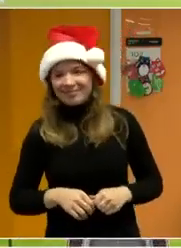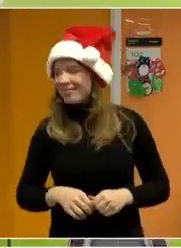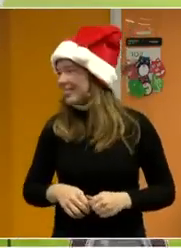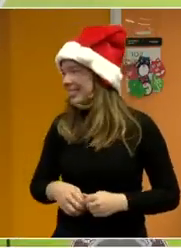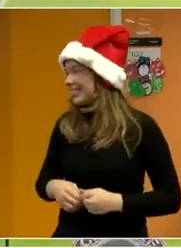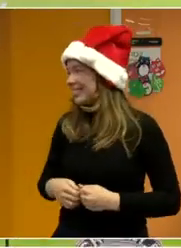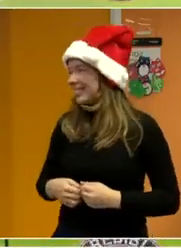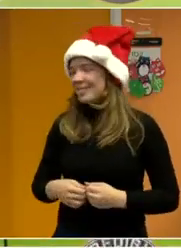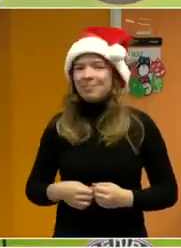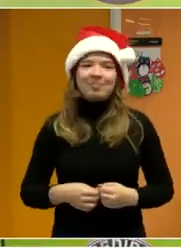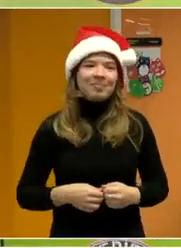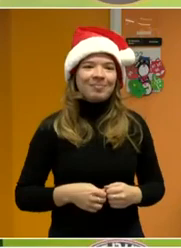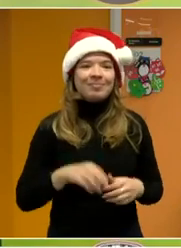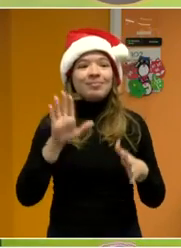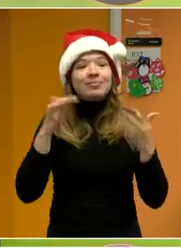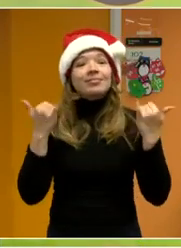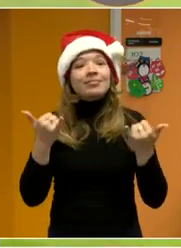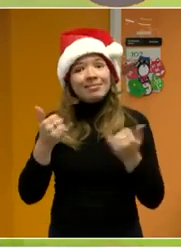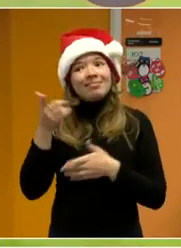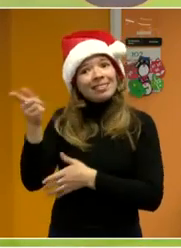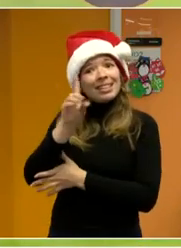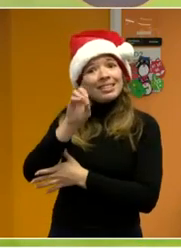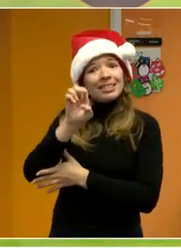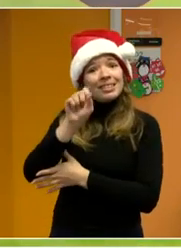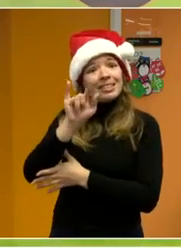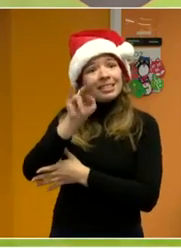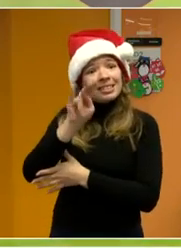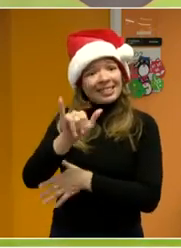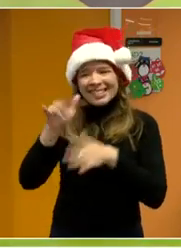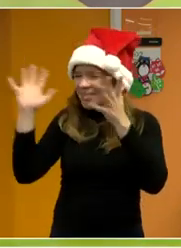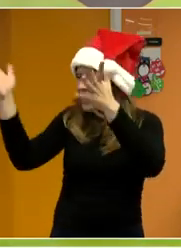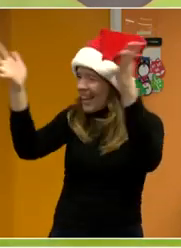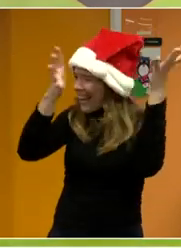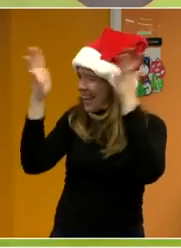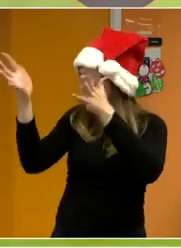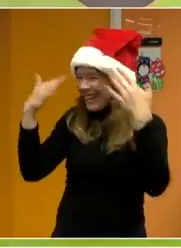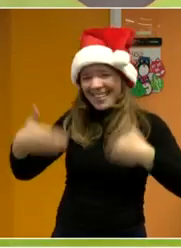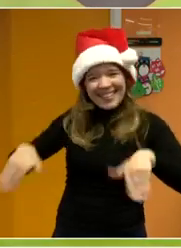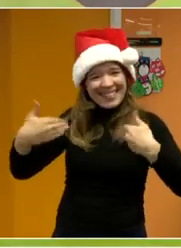Well, let's give Destiny a big round of applause.